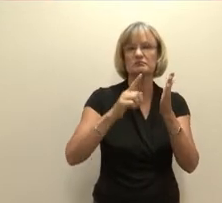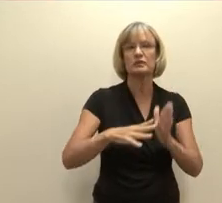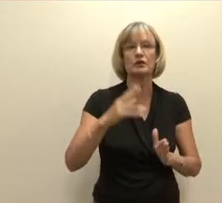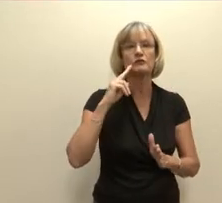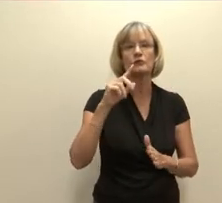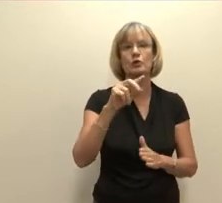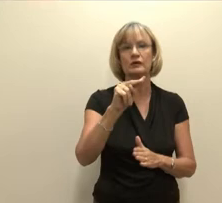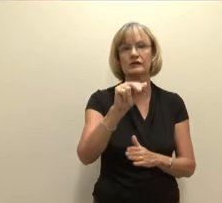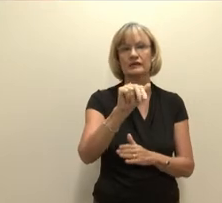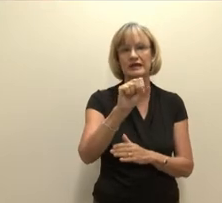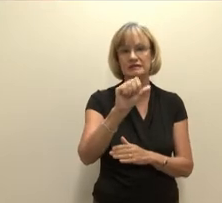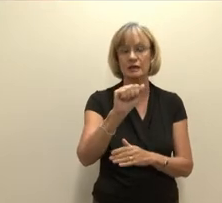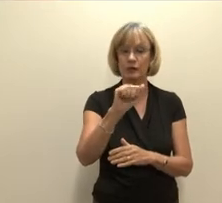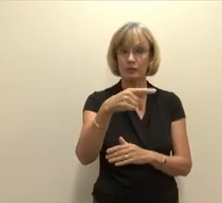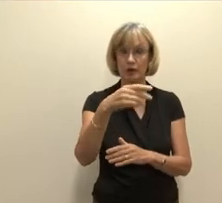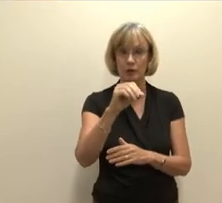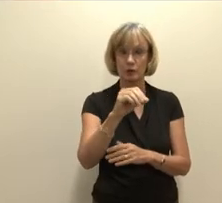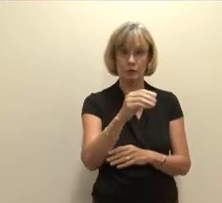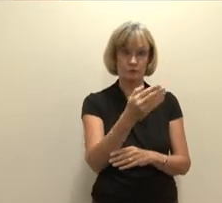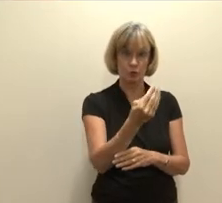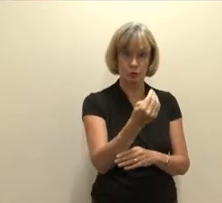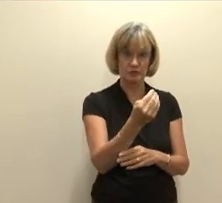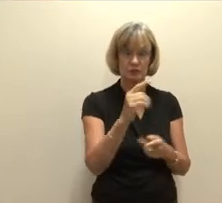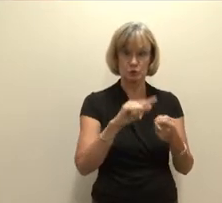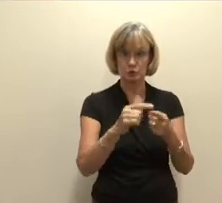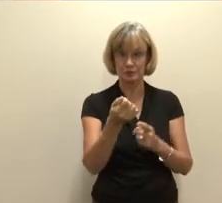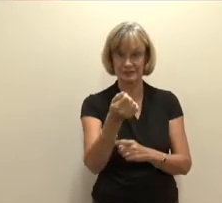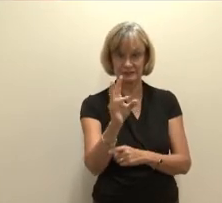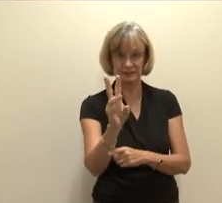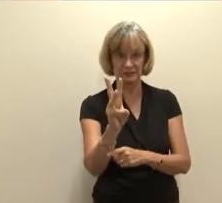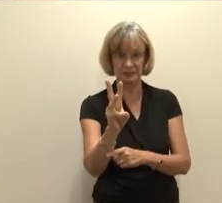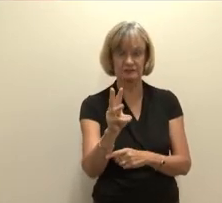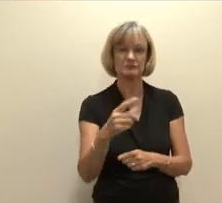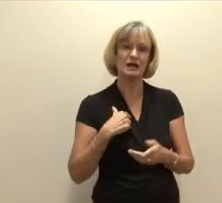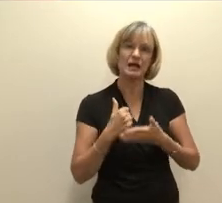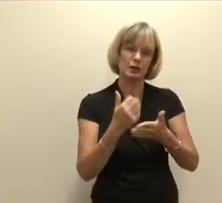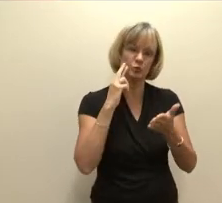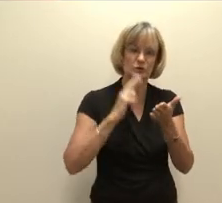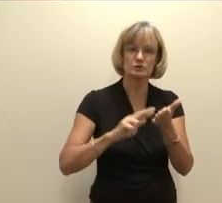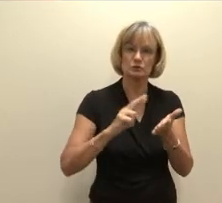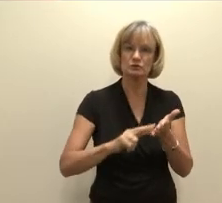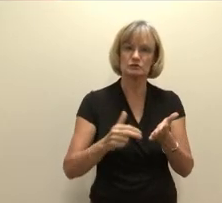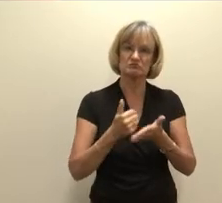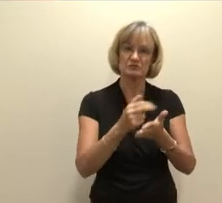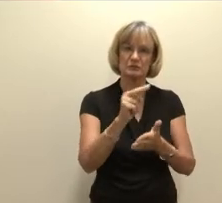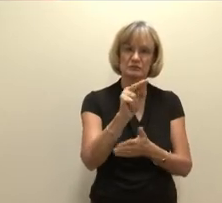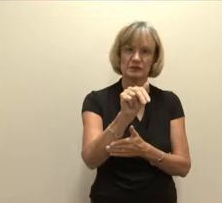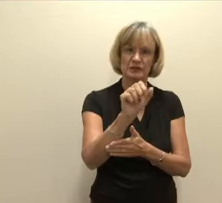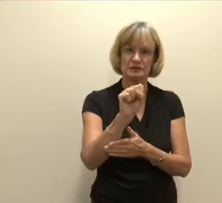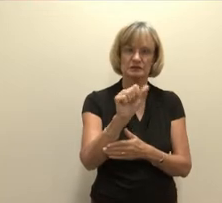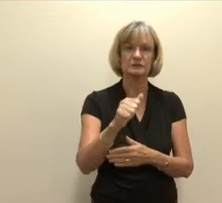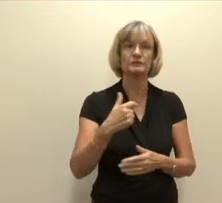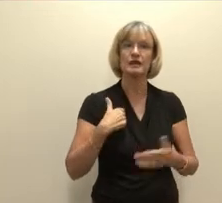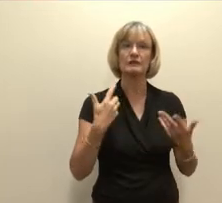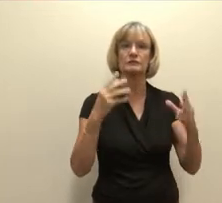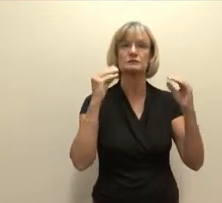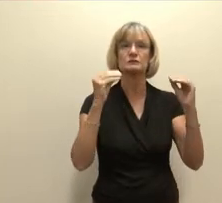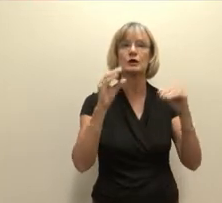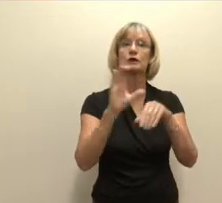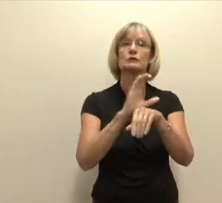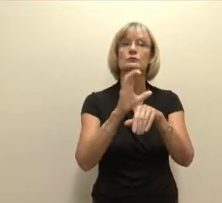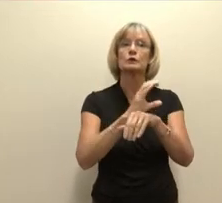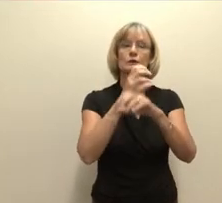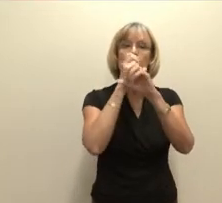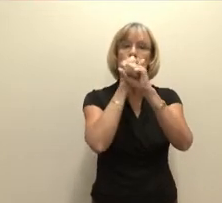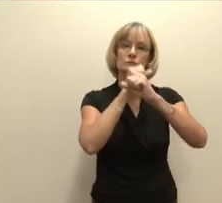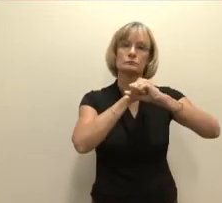14 through 17. I've worked at the Wadsworth Center for Health Research. I taught computer security